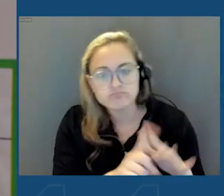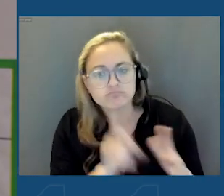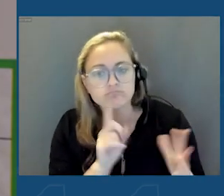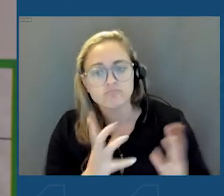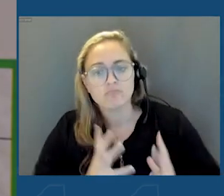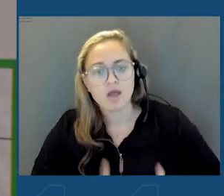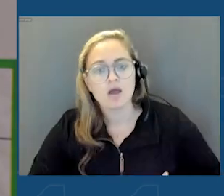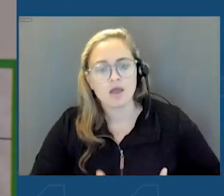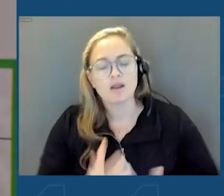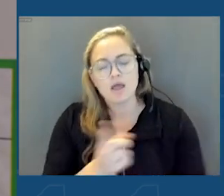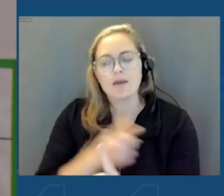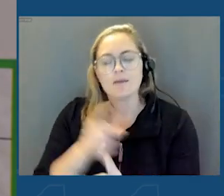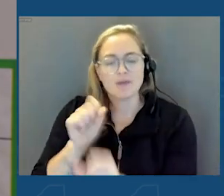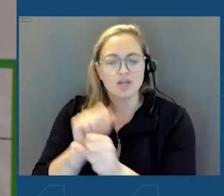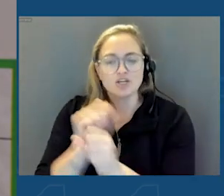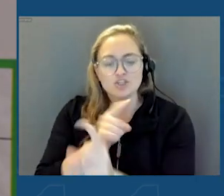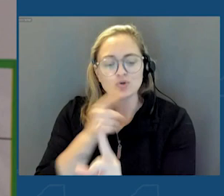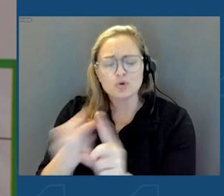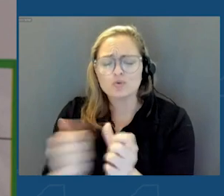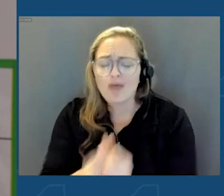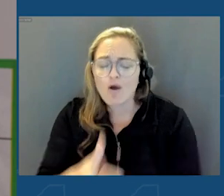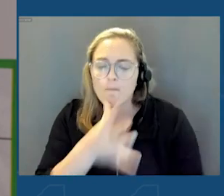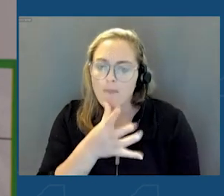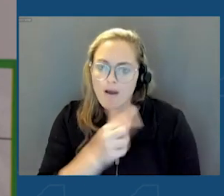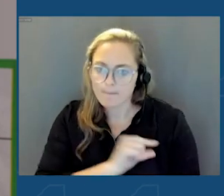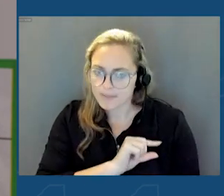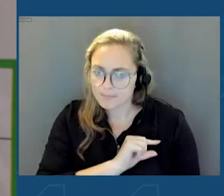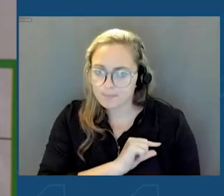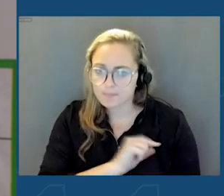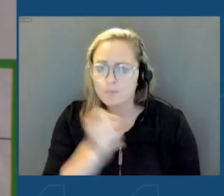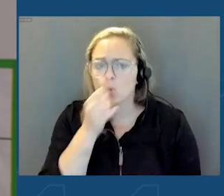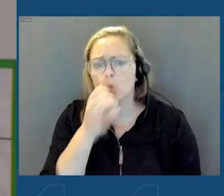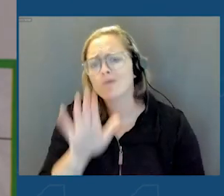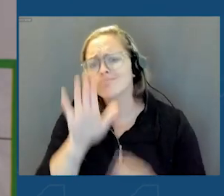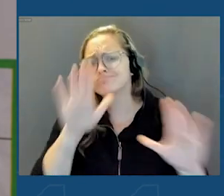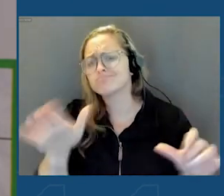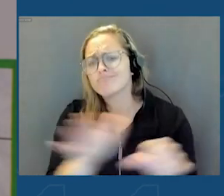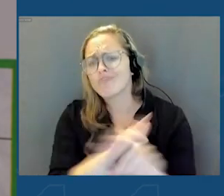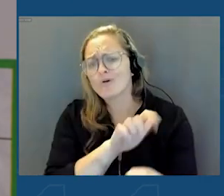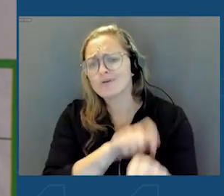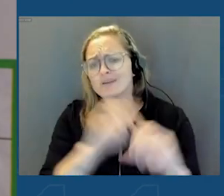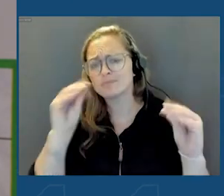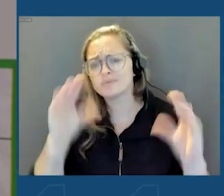goals without mom guilt. They have warm, wonderful, full-time teachers who